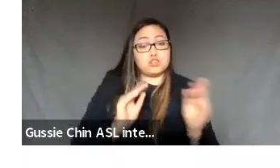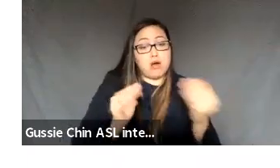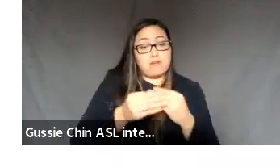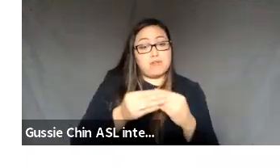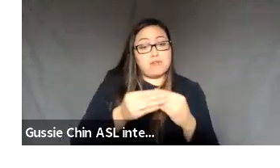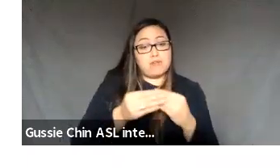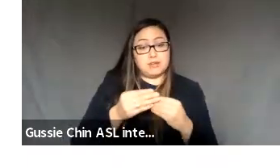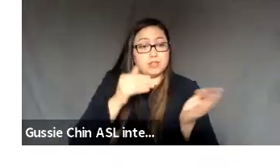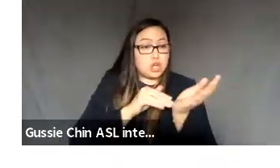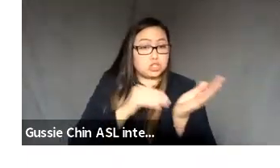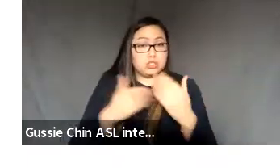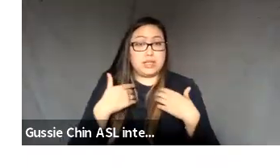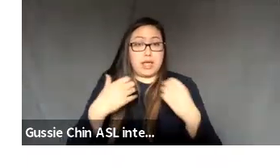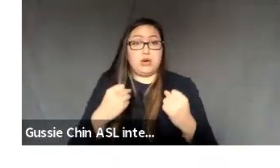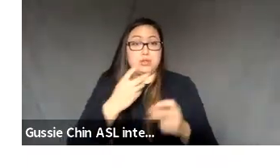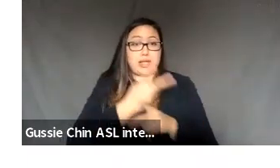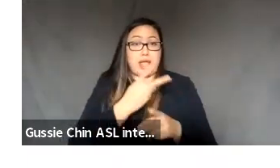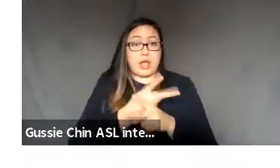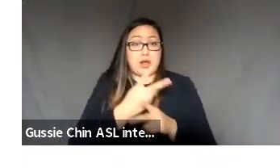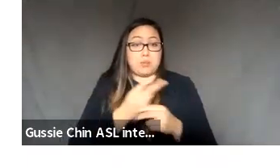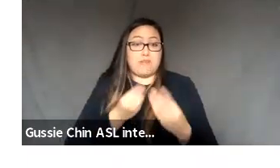providers, they don't get this exception at all.